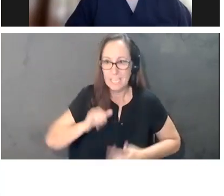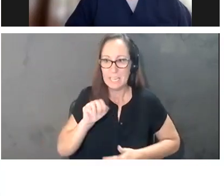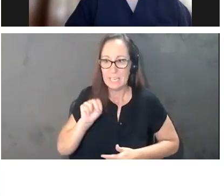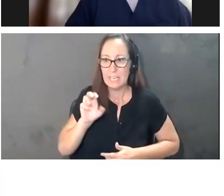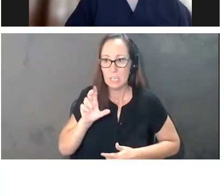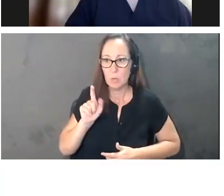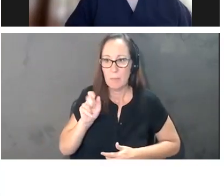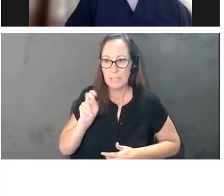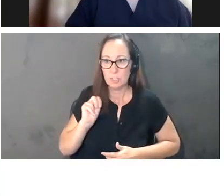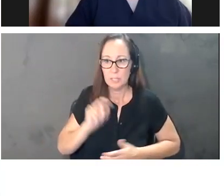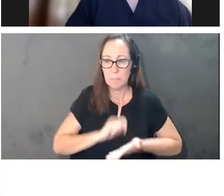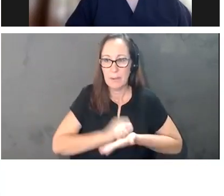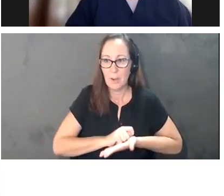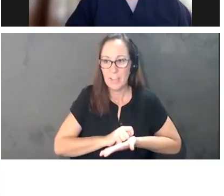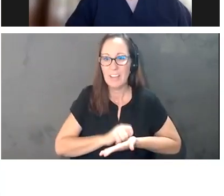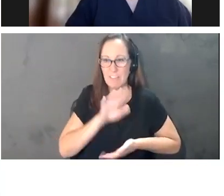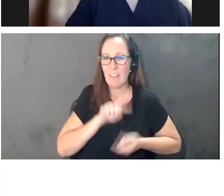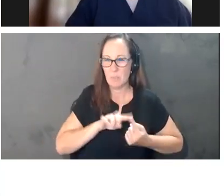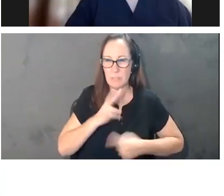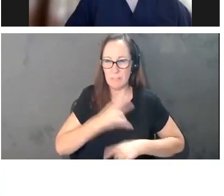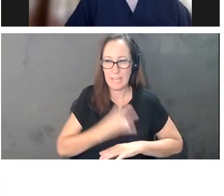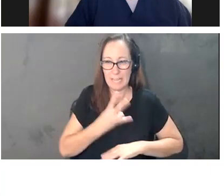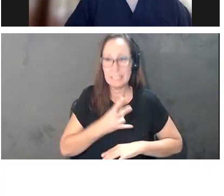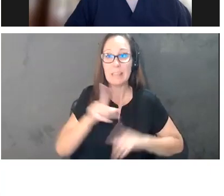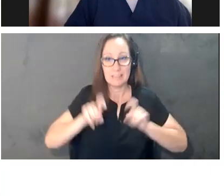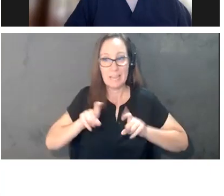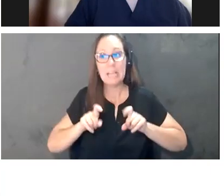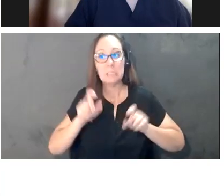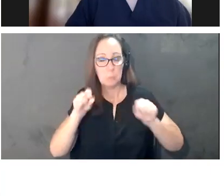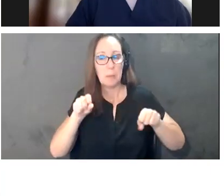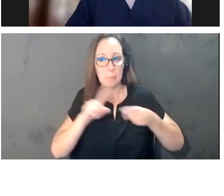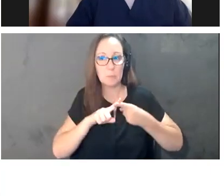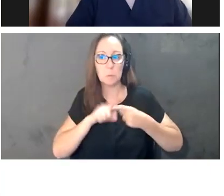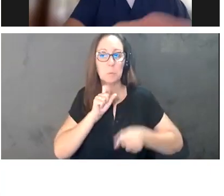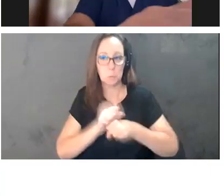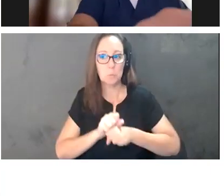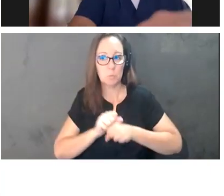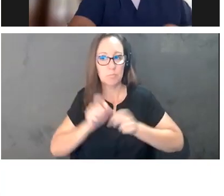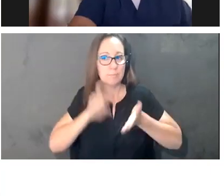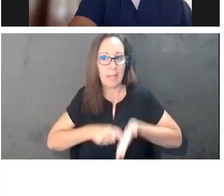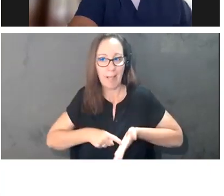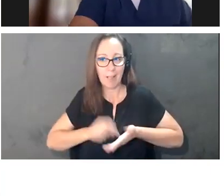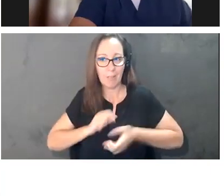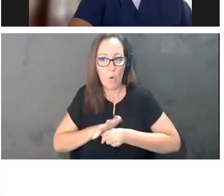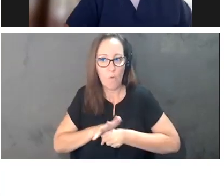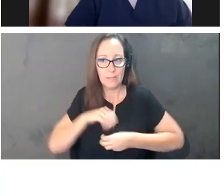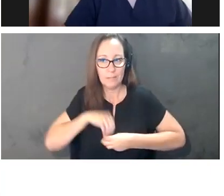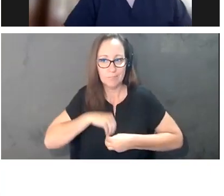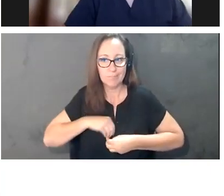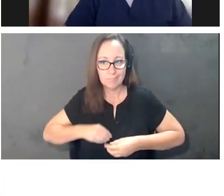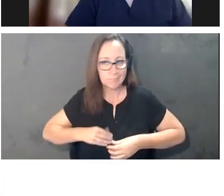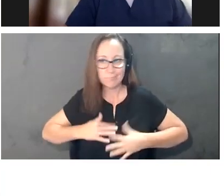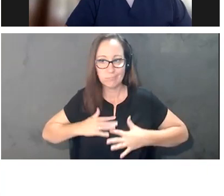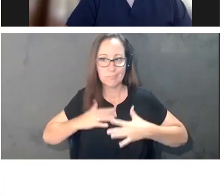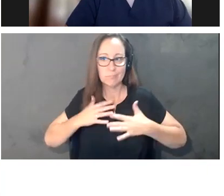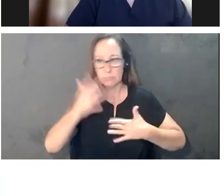test will be sensitive enough to give you a true indicator. So if you were exposed